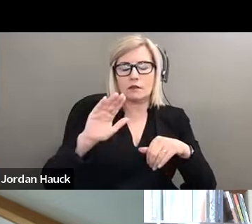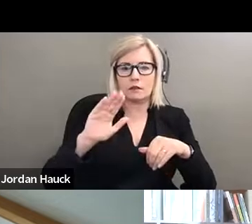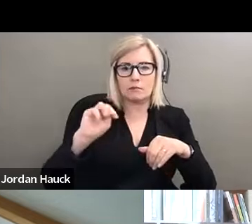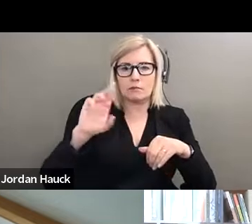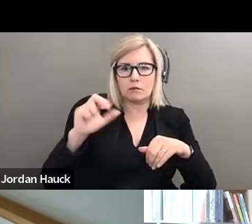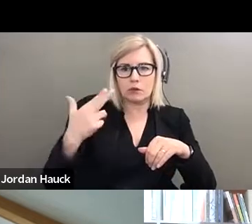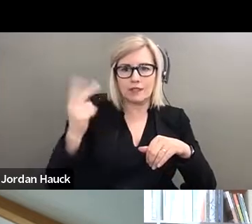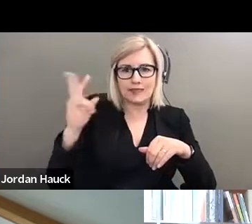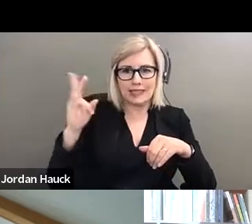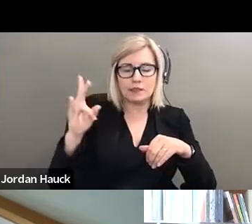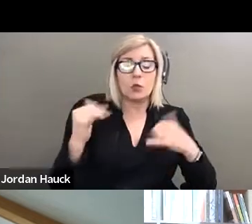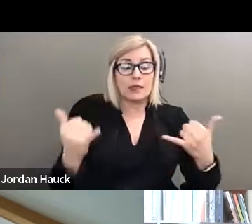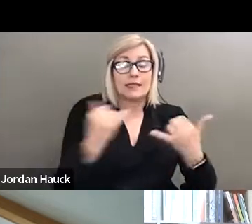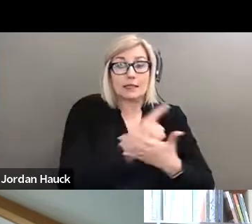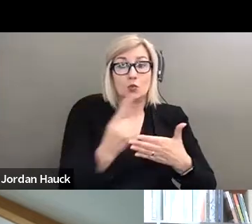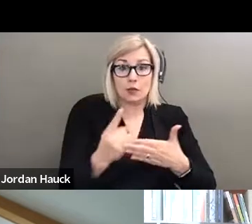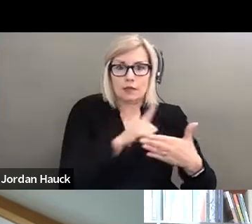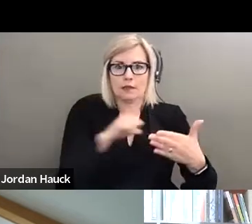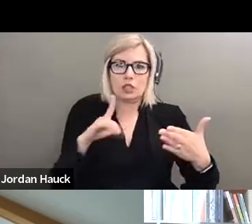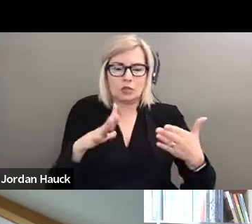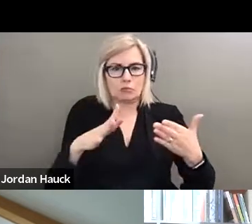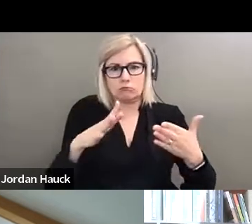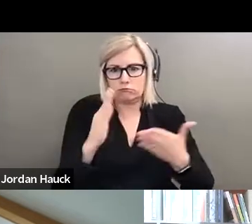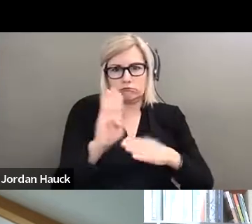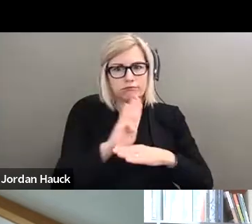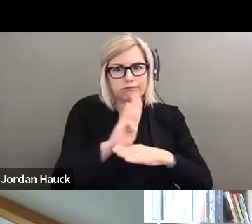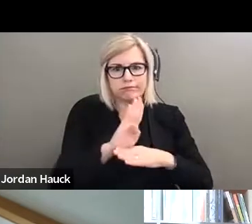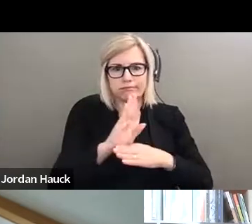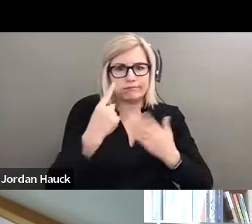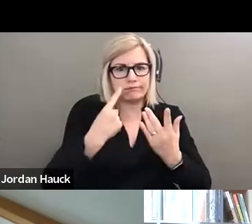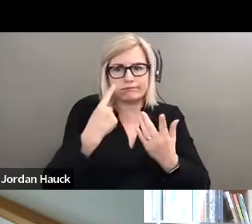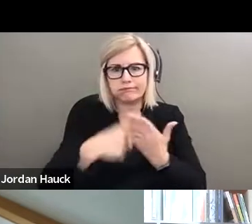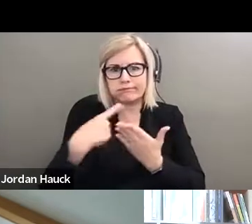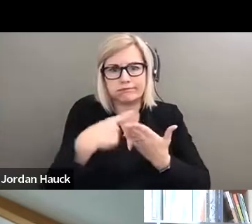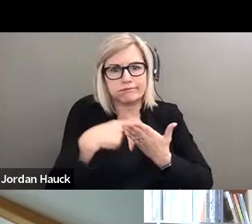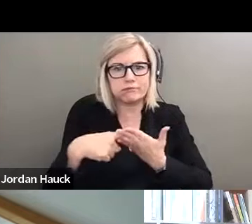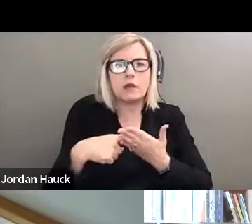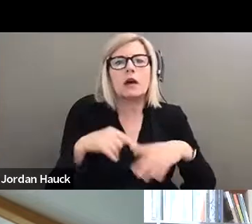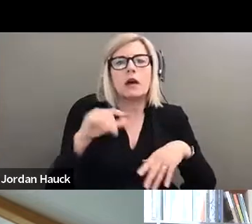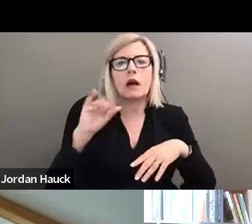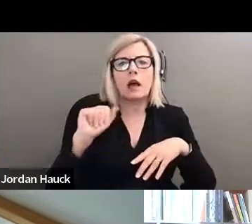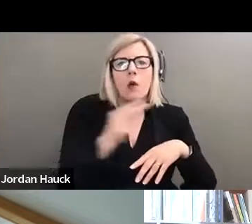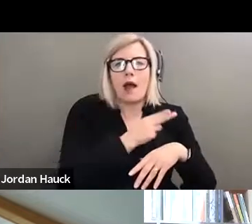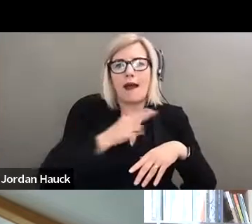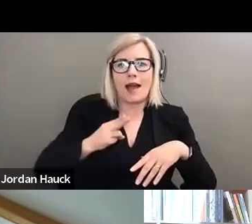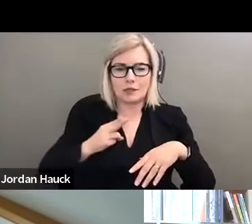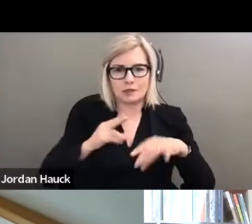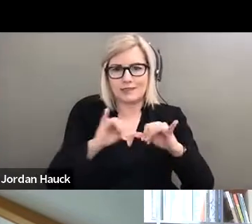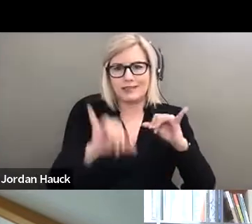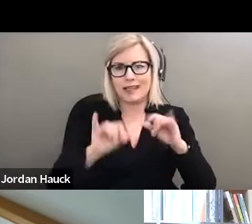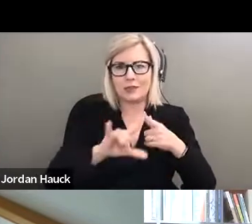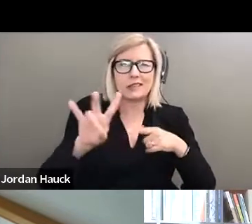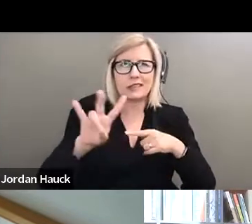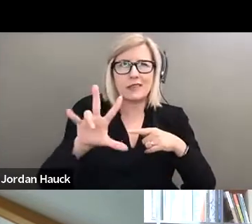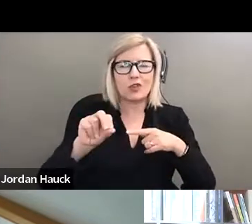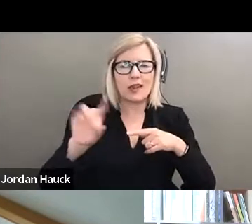so this week, the legislature has been busy in debate. In fact, the Iowa House was in until 7:30 or 8 o'clock last